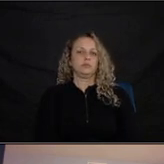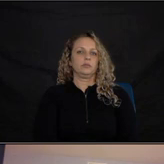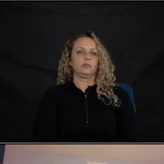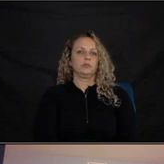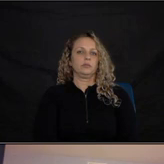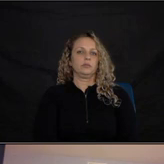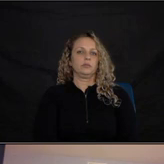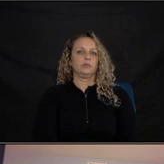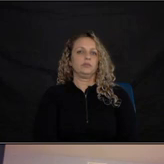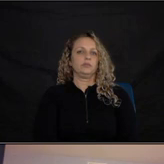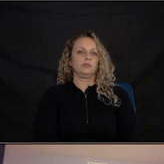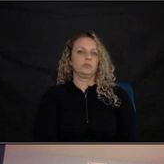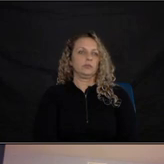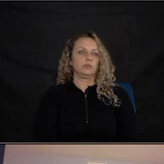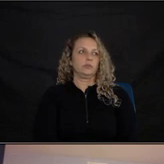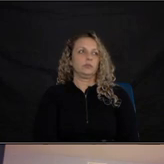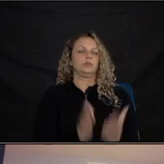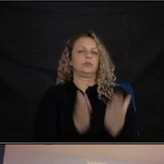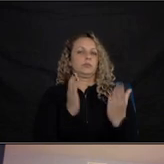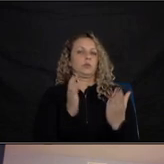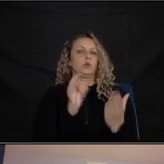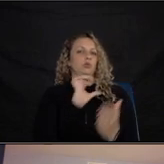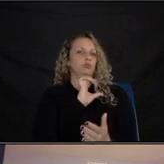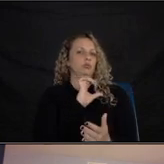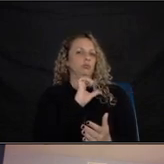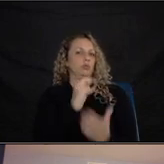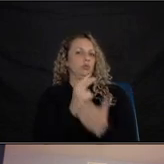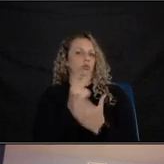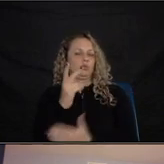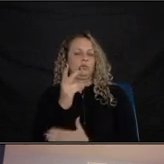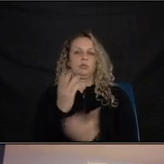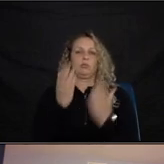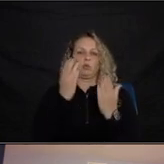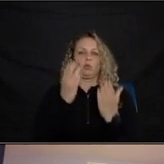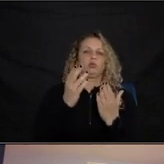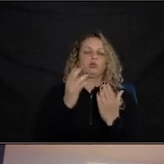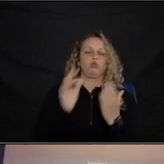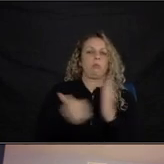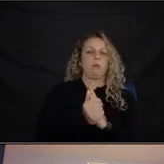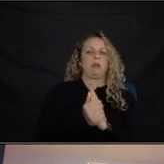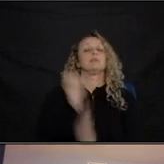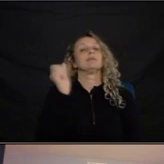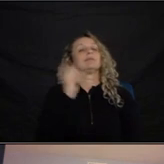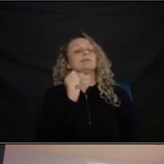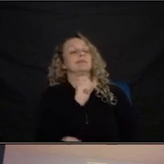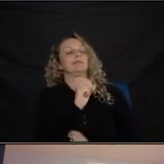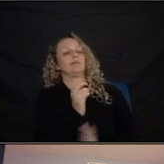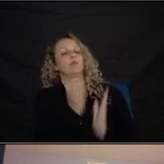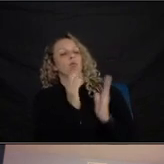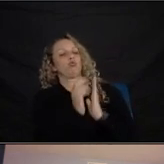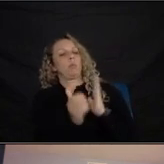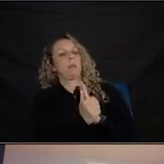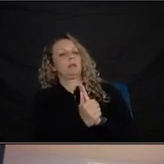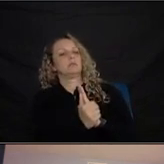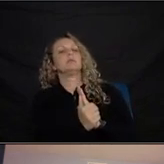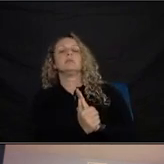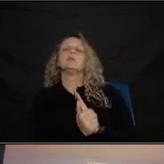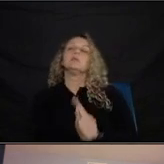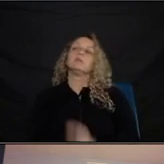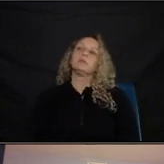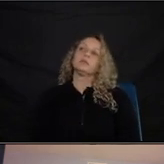So do we have a motion to approve? Motion to amend. Yes, it's a motion to amend. Right. I will